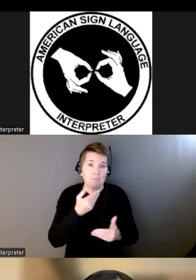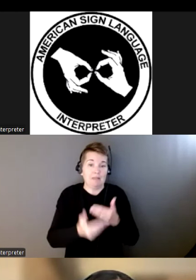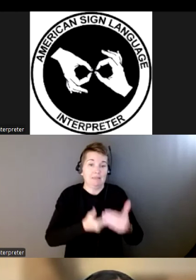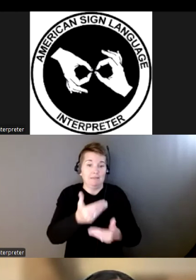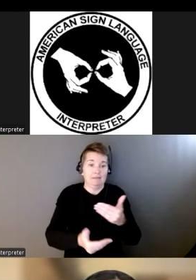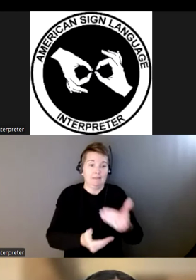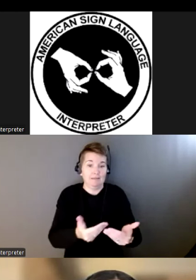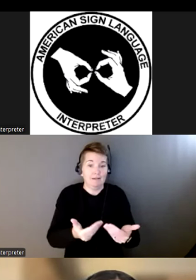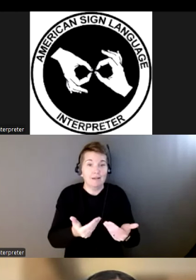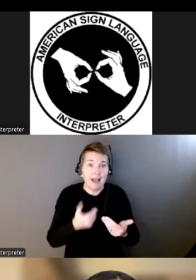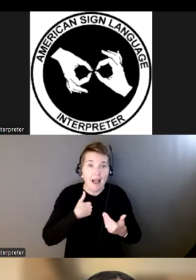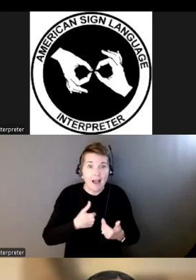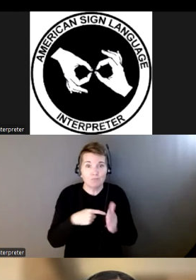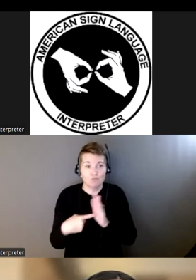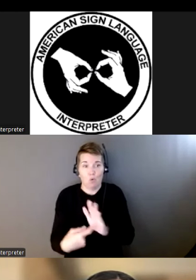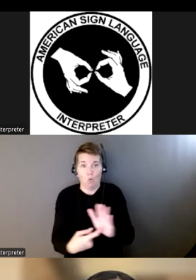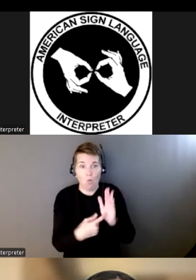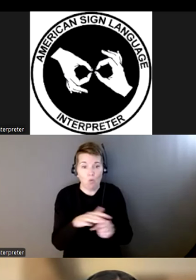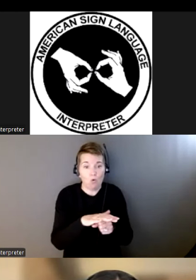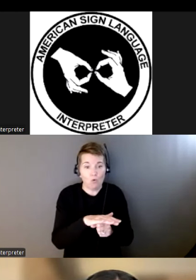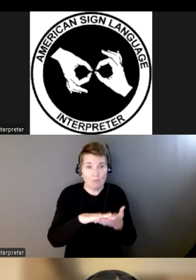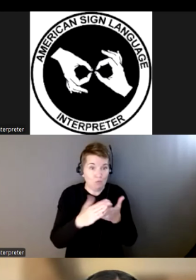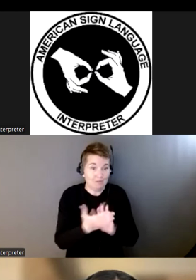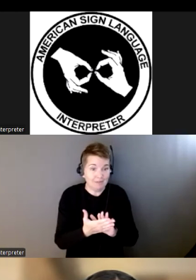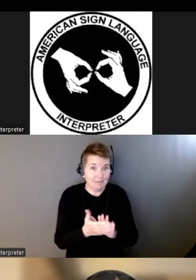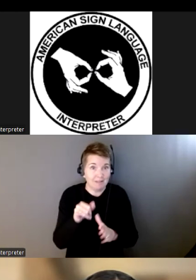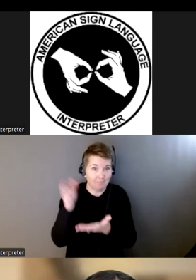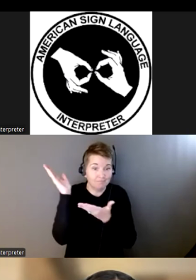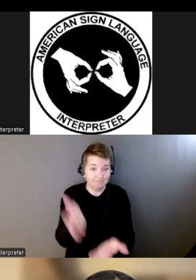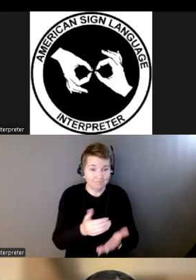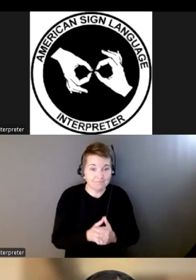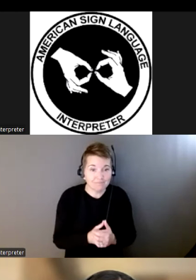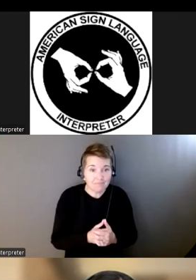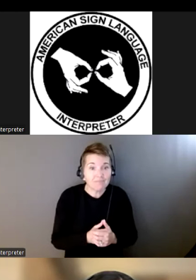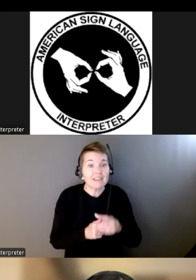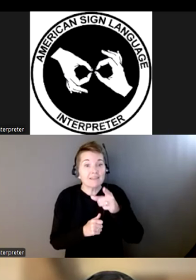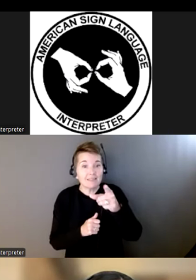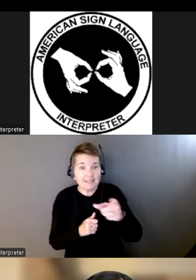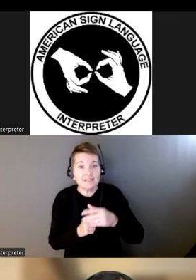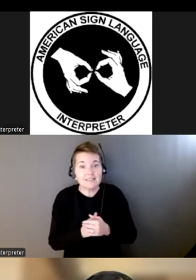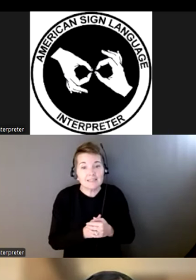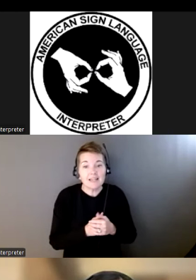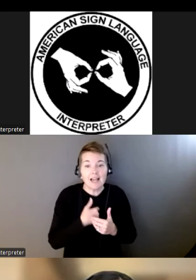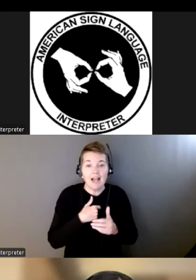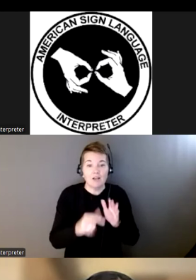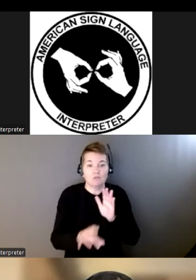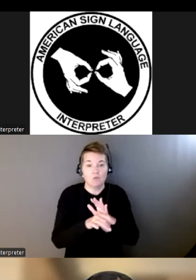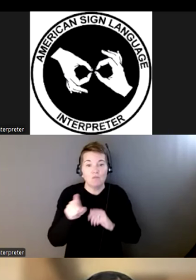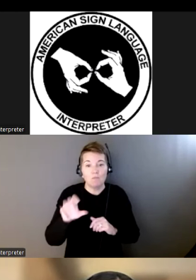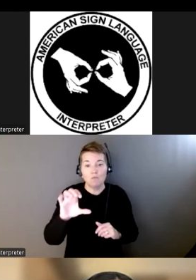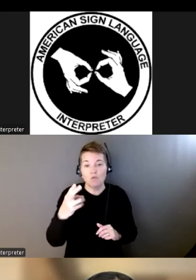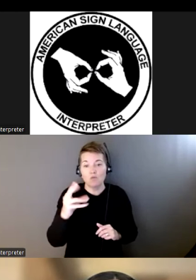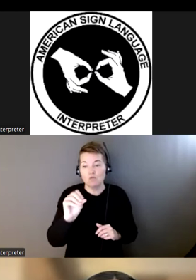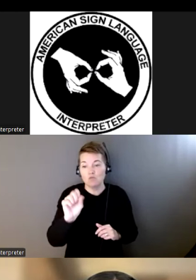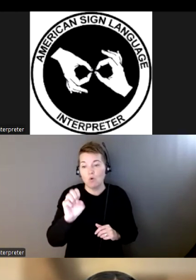There is a specific type of Korean traditional painting from the Joseon dynasty, which was between the 18th and